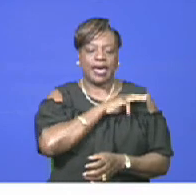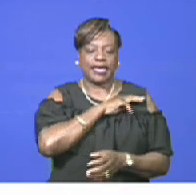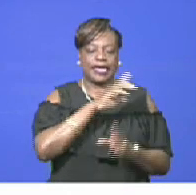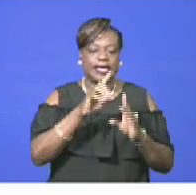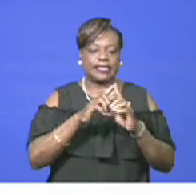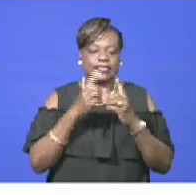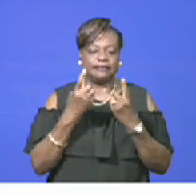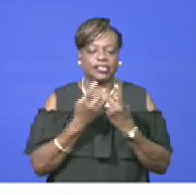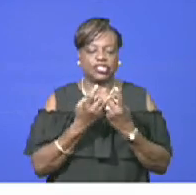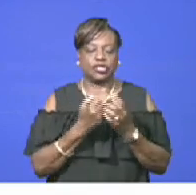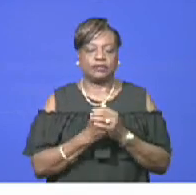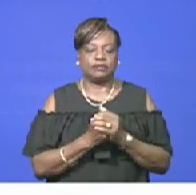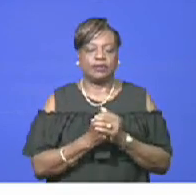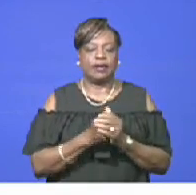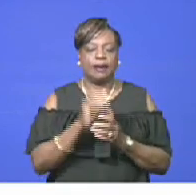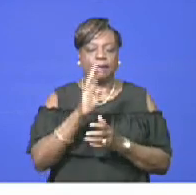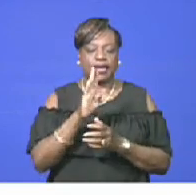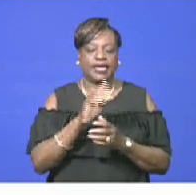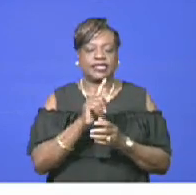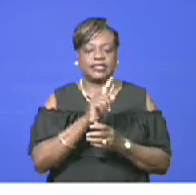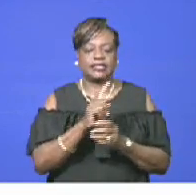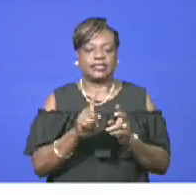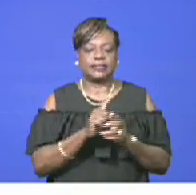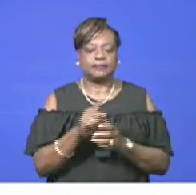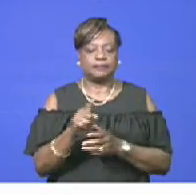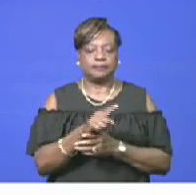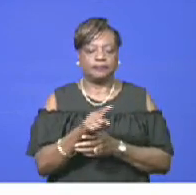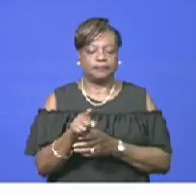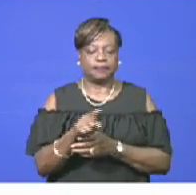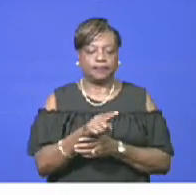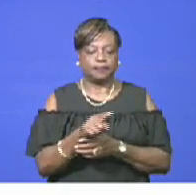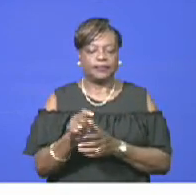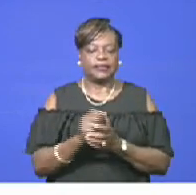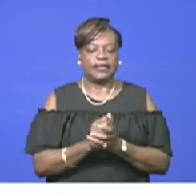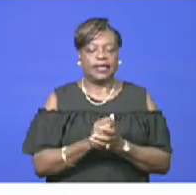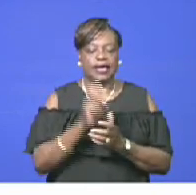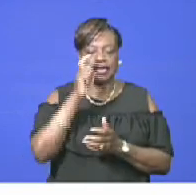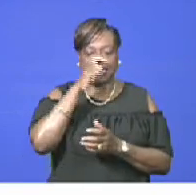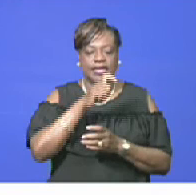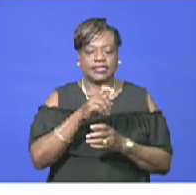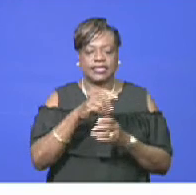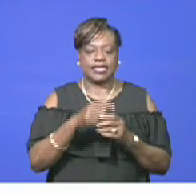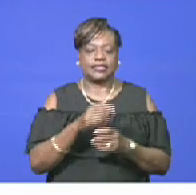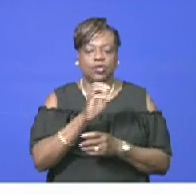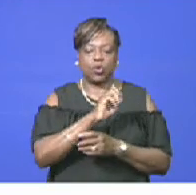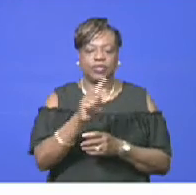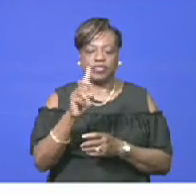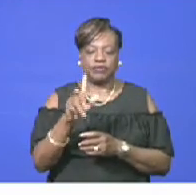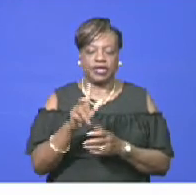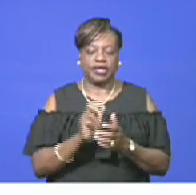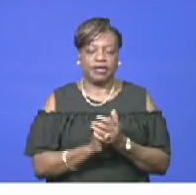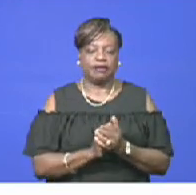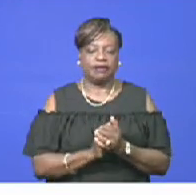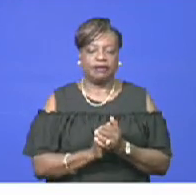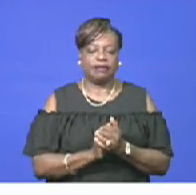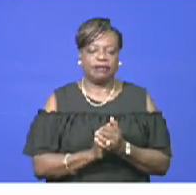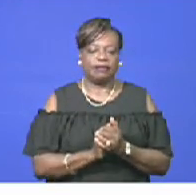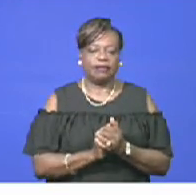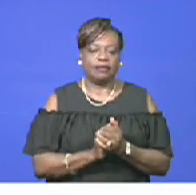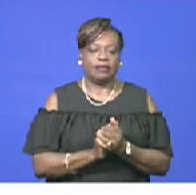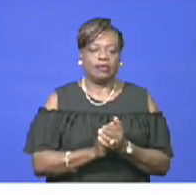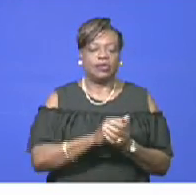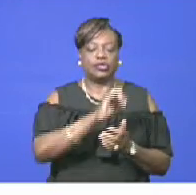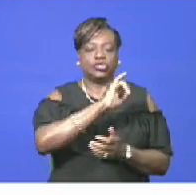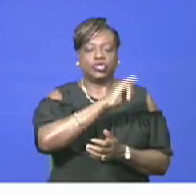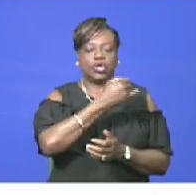Buckets 3-1, the Rockets 1-2, Johnson Trucking 0-2, Eagles Nest 0-3. John Lee Noel from